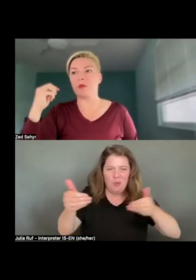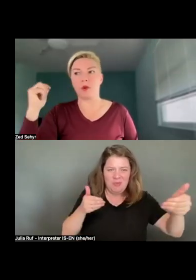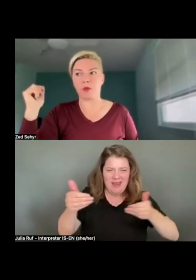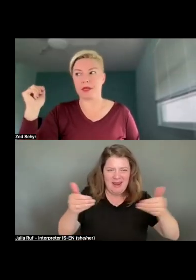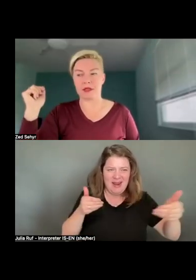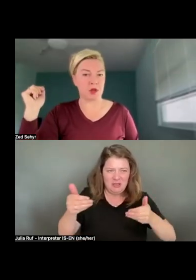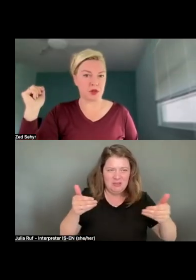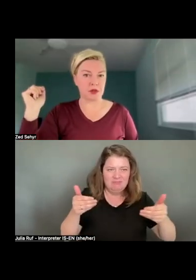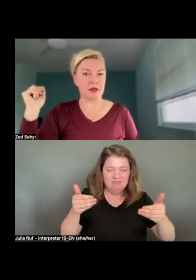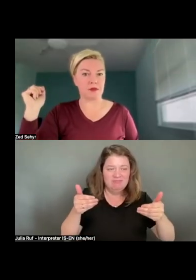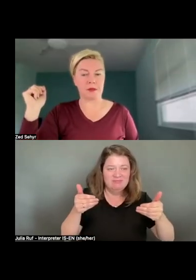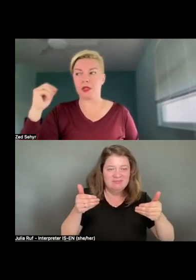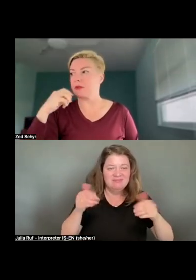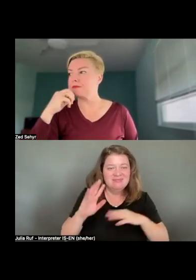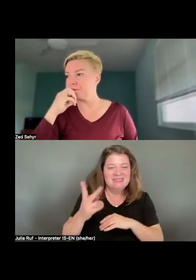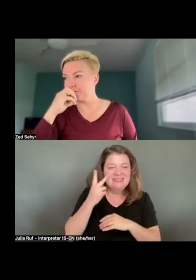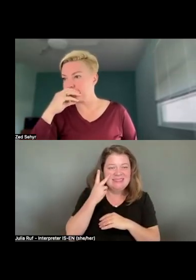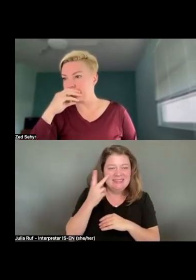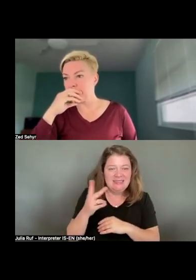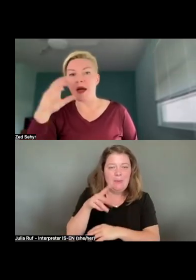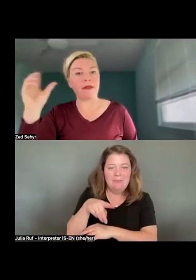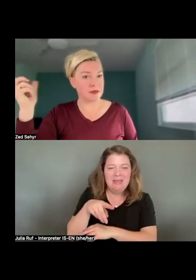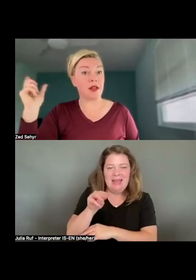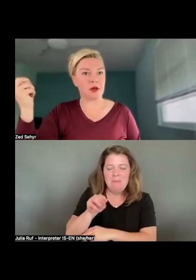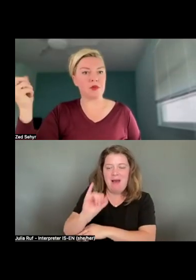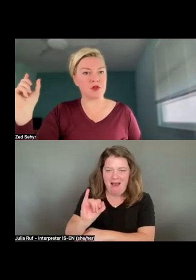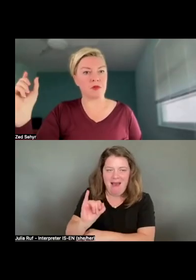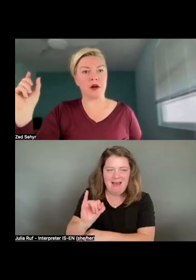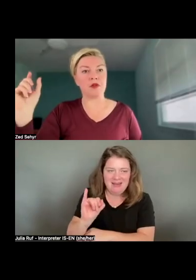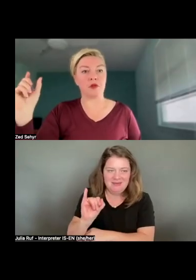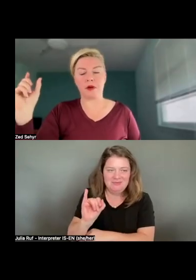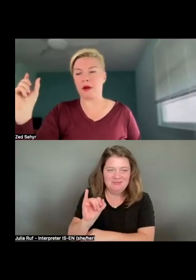called pointwise mutual information. And this value was